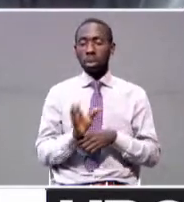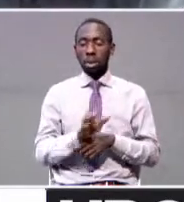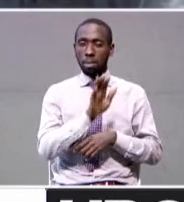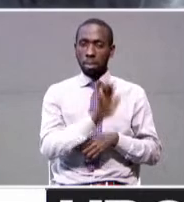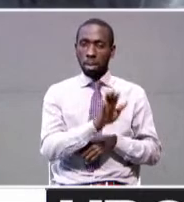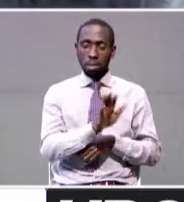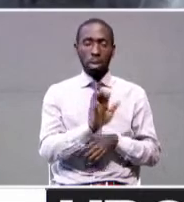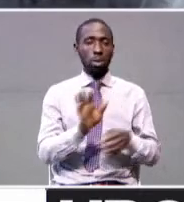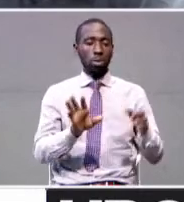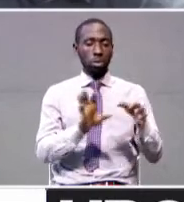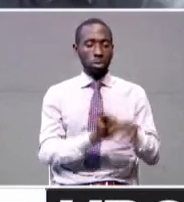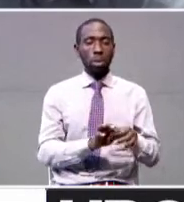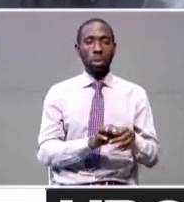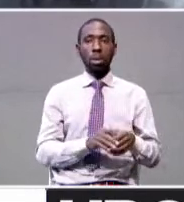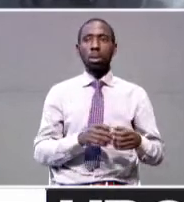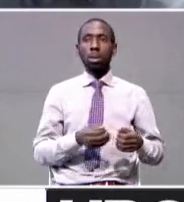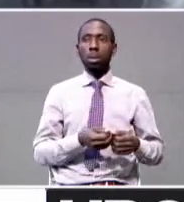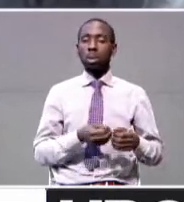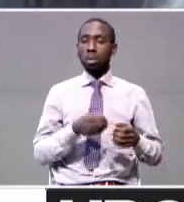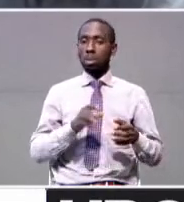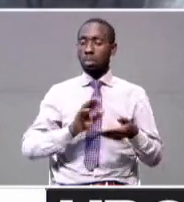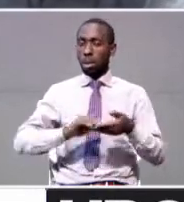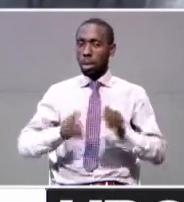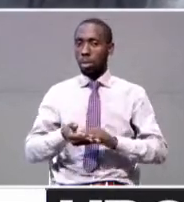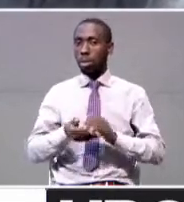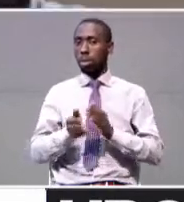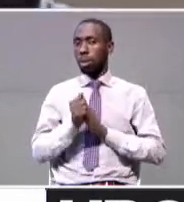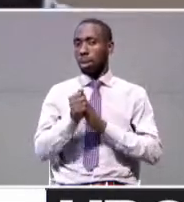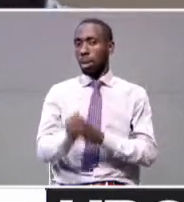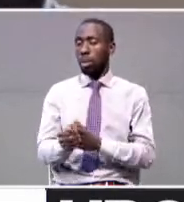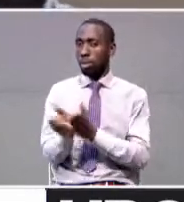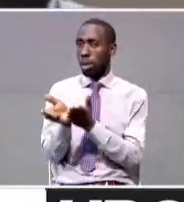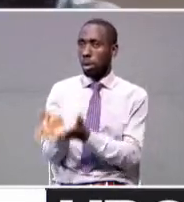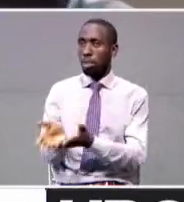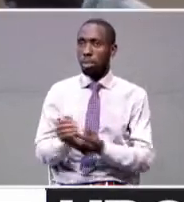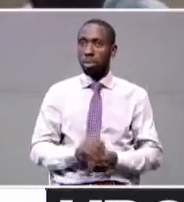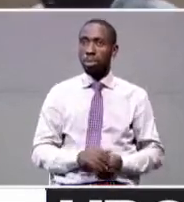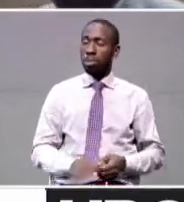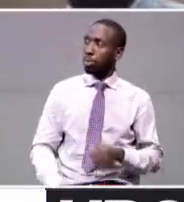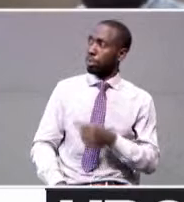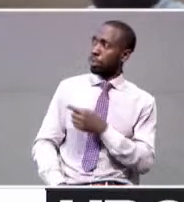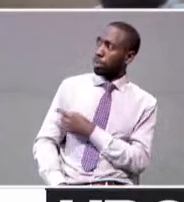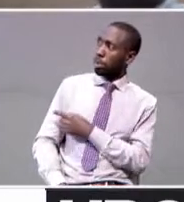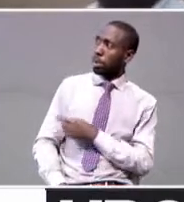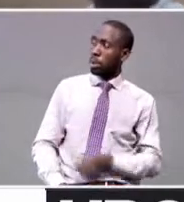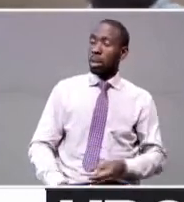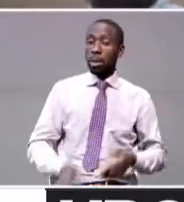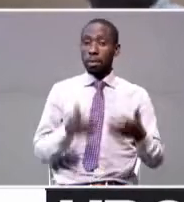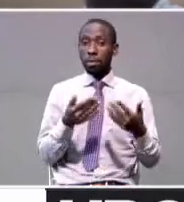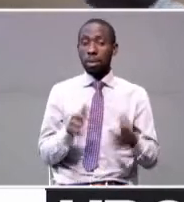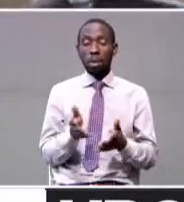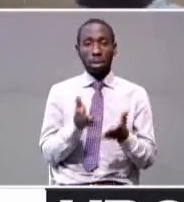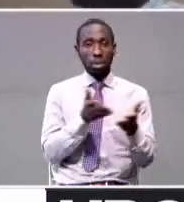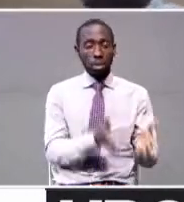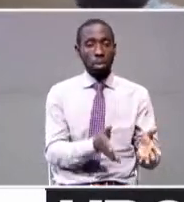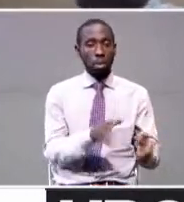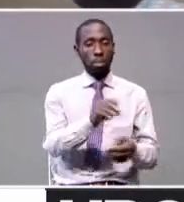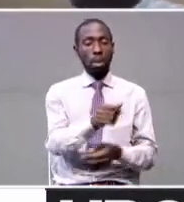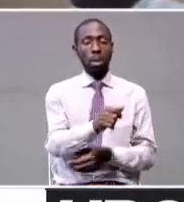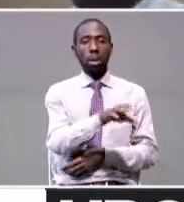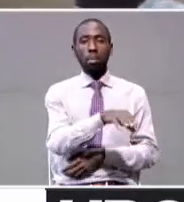nga lukwatagana abakolo be musanzeewo lino eritwala deni bwatuuka eyo n'amuggyako